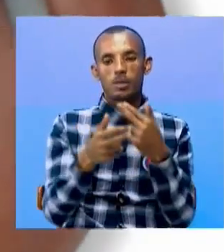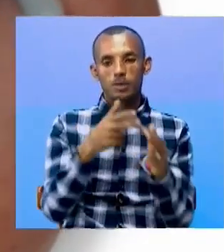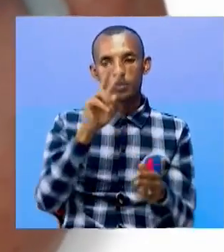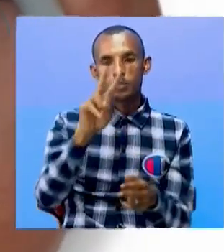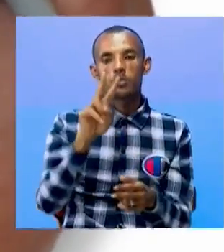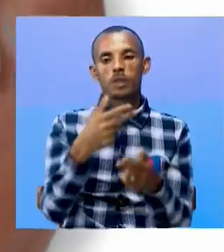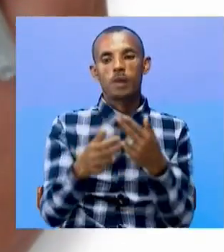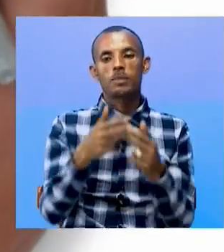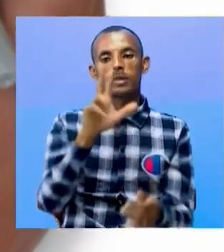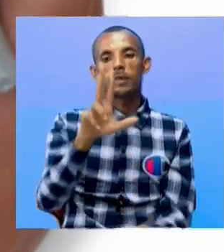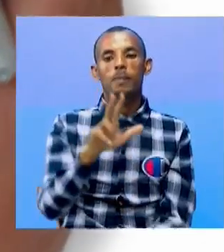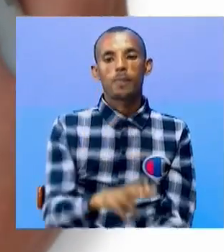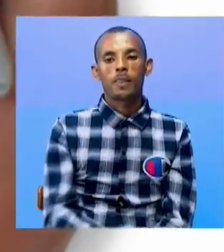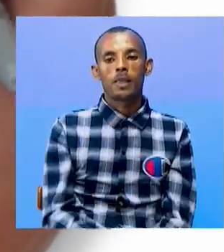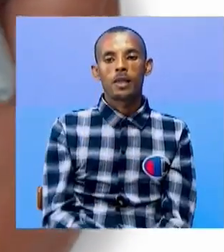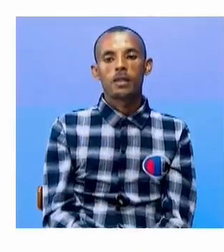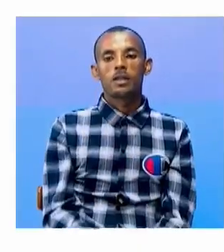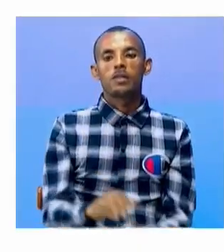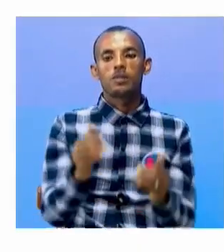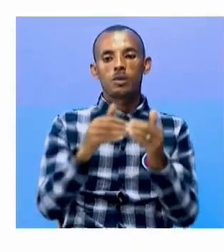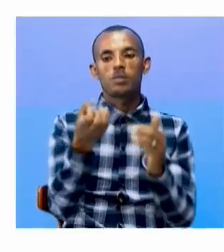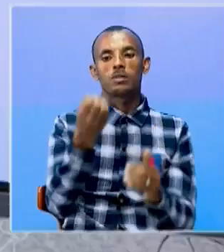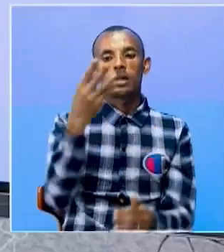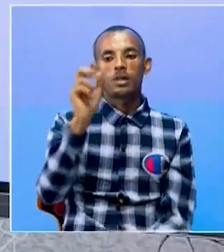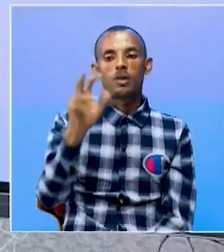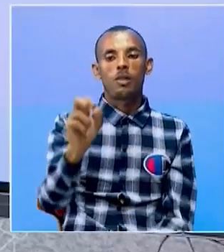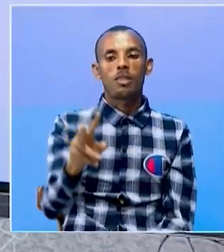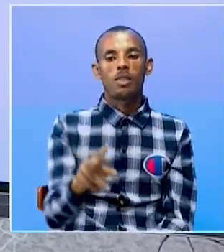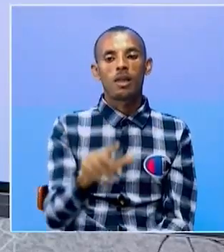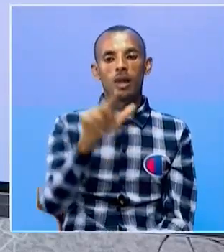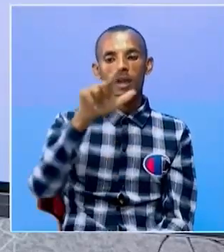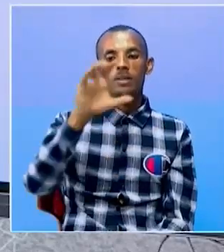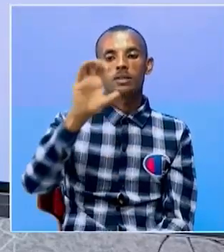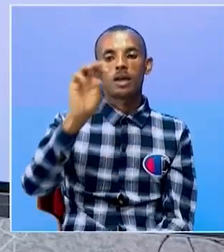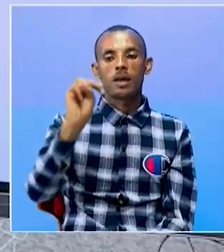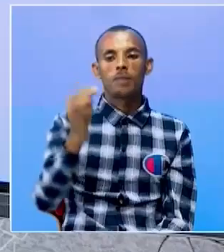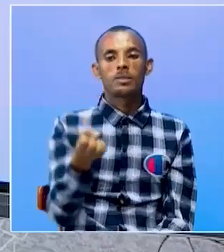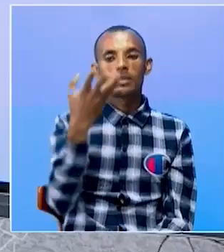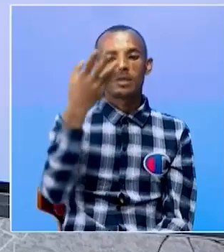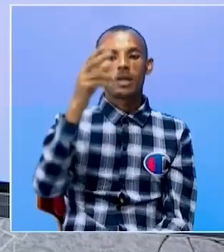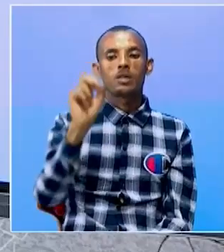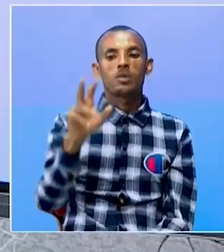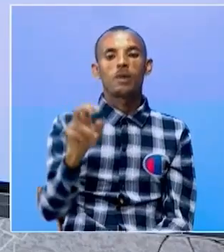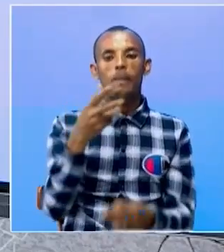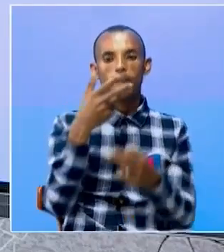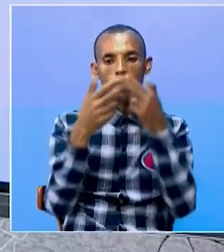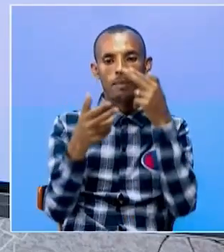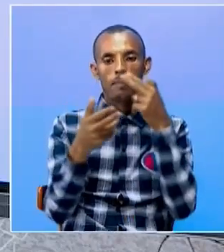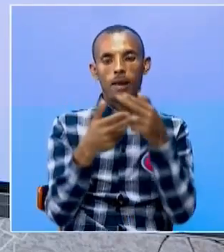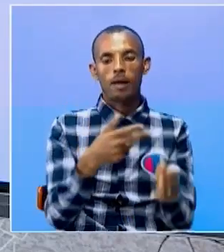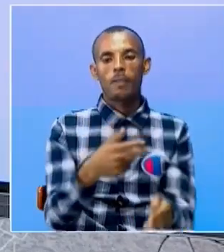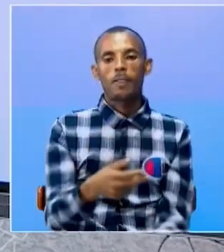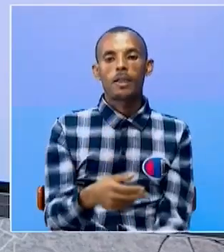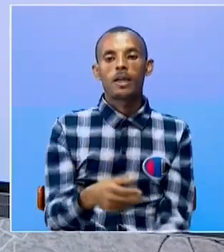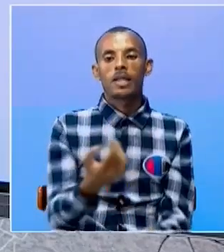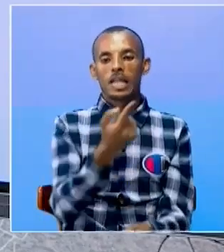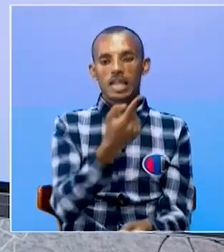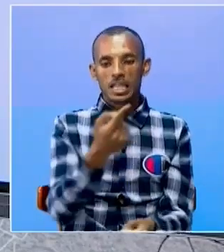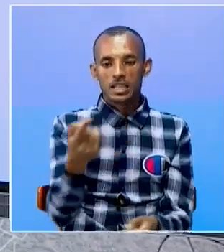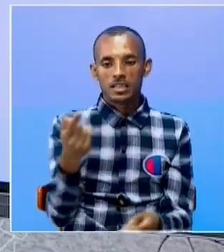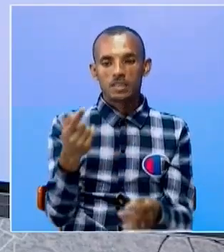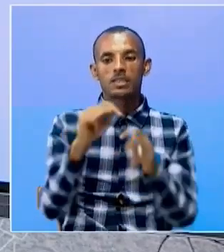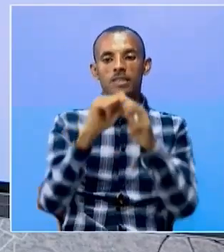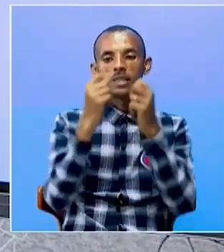times 2 times 3 is 12. The LCM is 12. Therefore, multiply each term